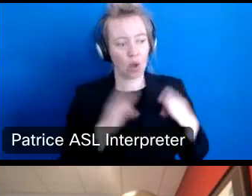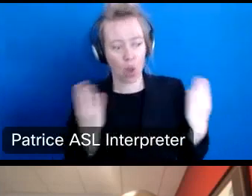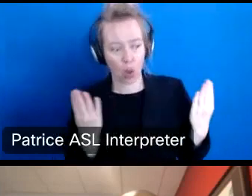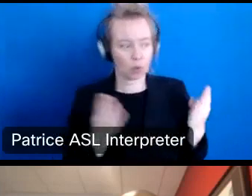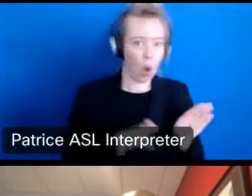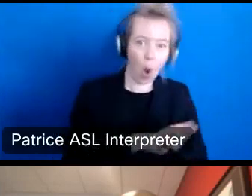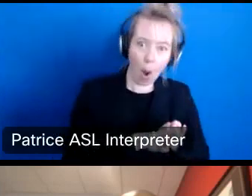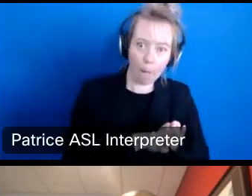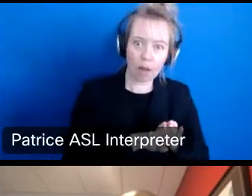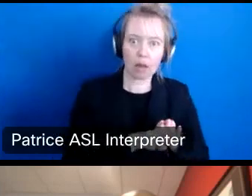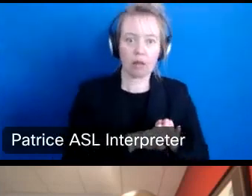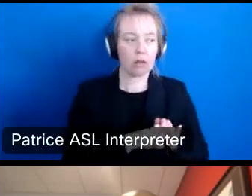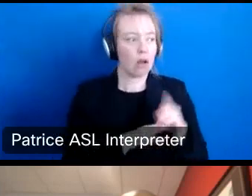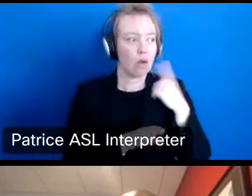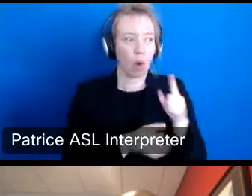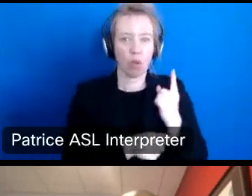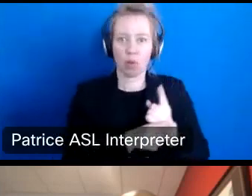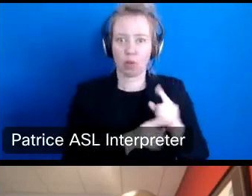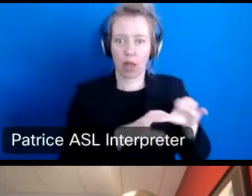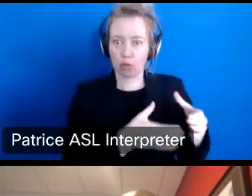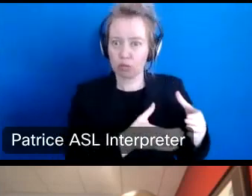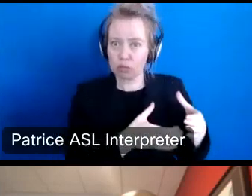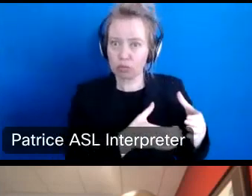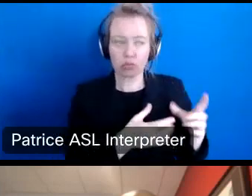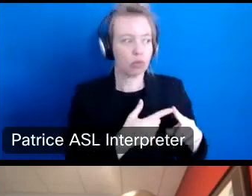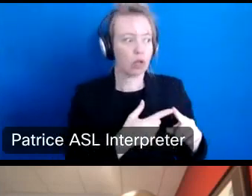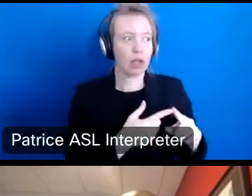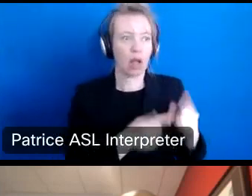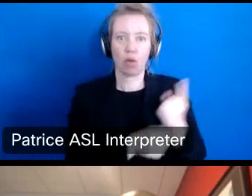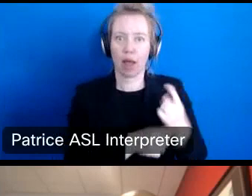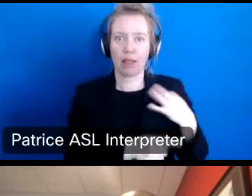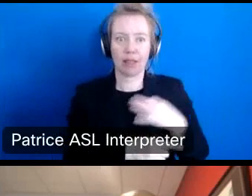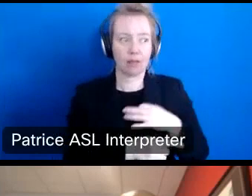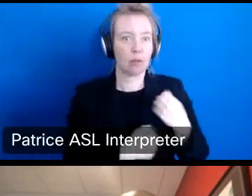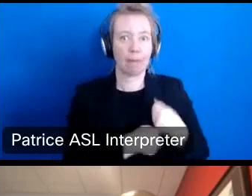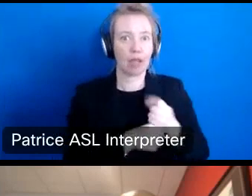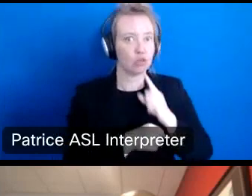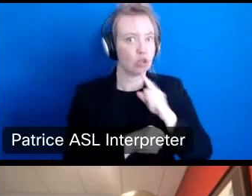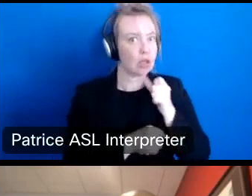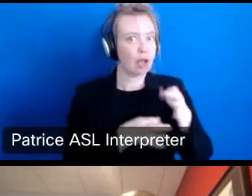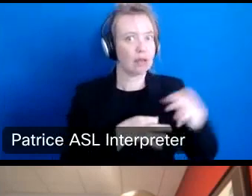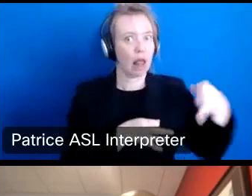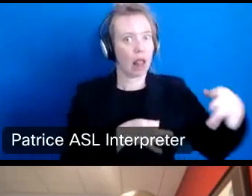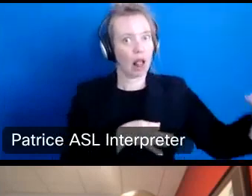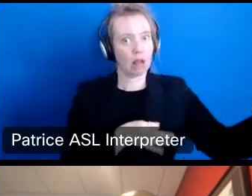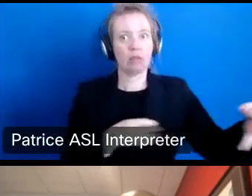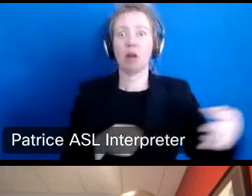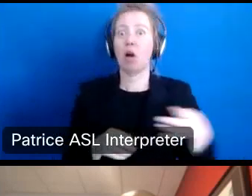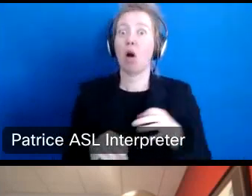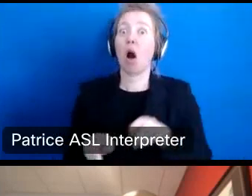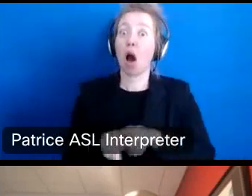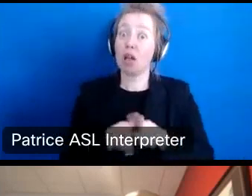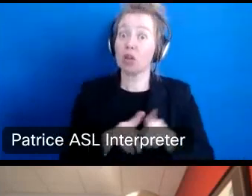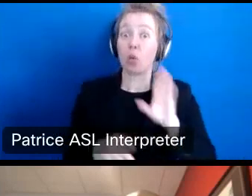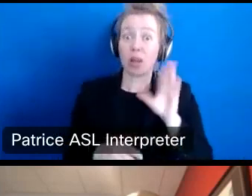request on behalf of the resident in the correct category to make sure they don't get delayed. We also have some duplicate